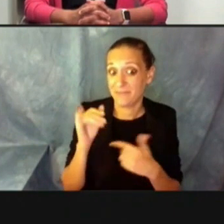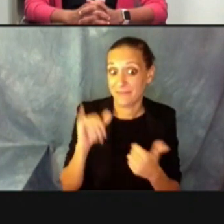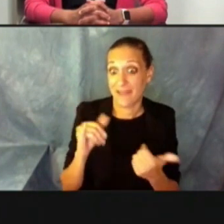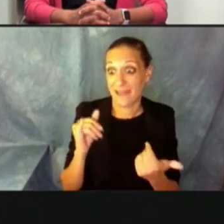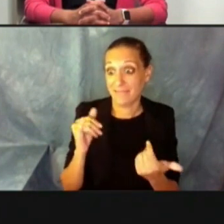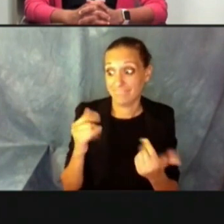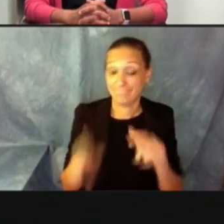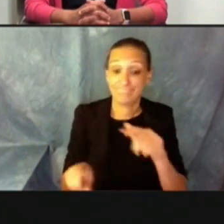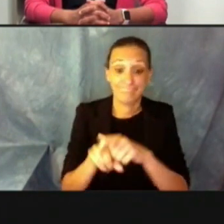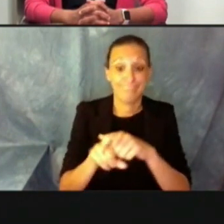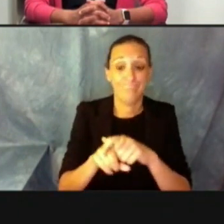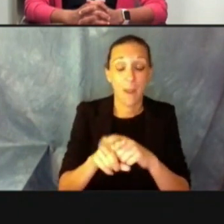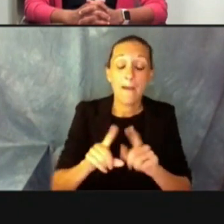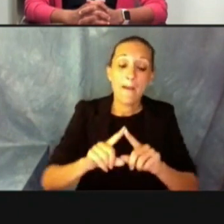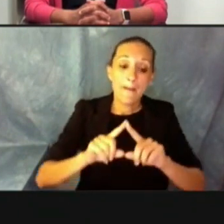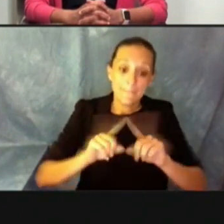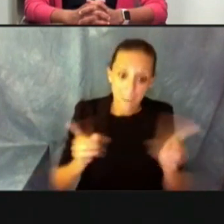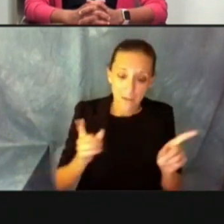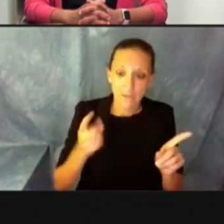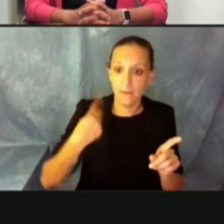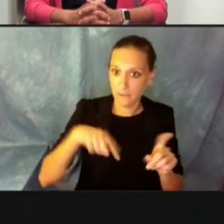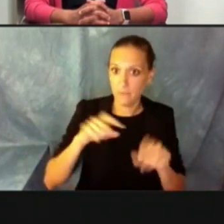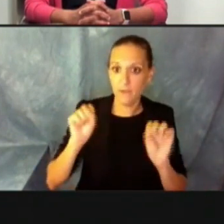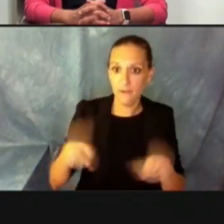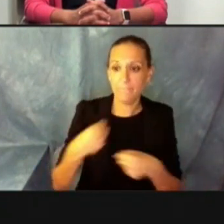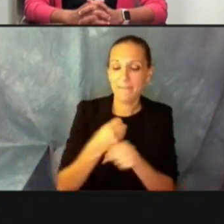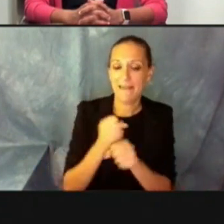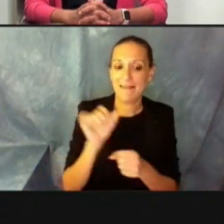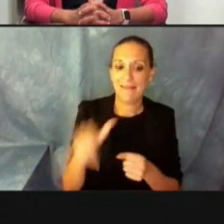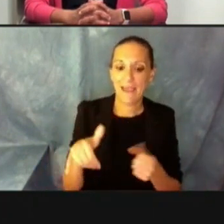scene, but we can make that